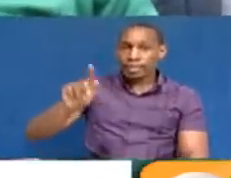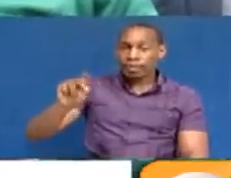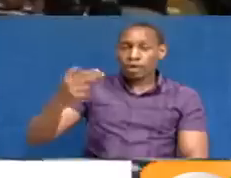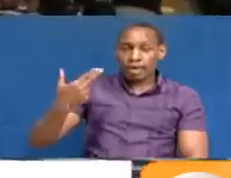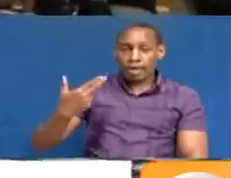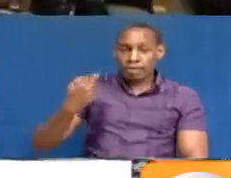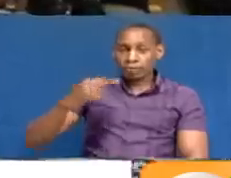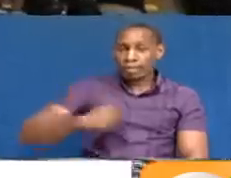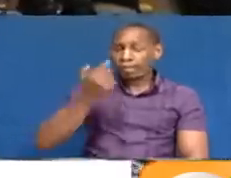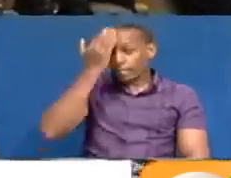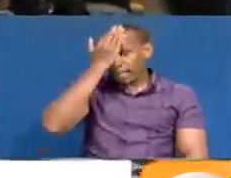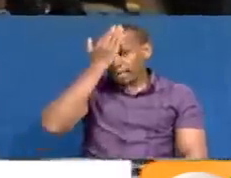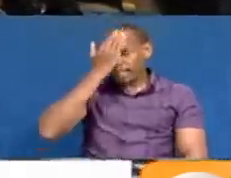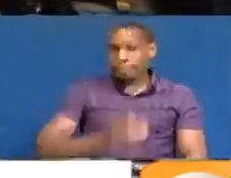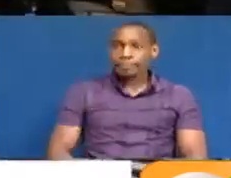on Monday,